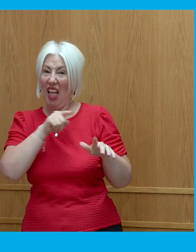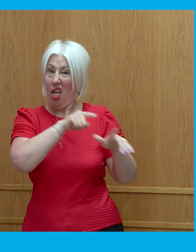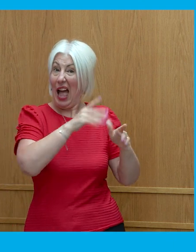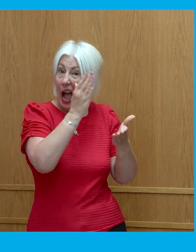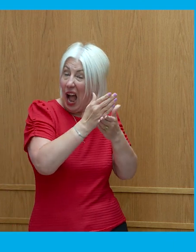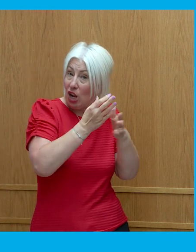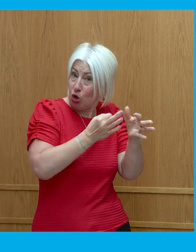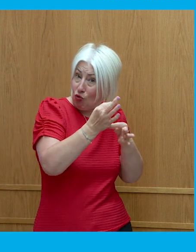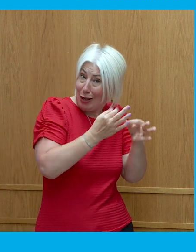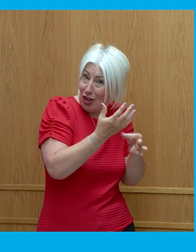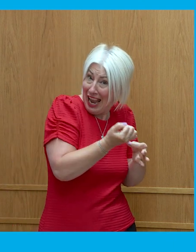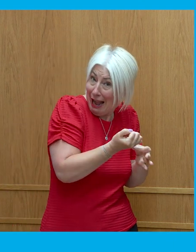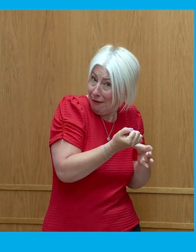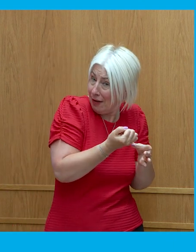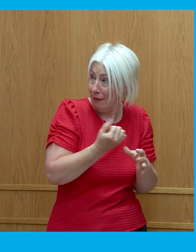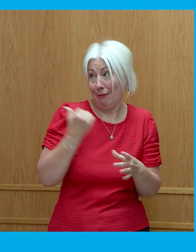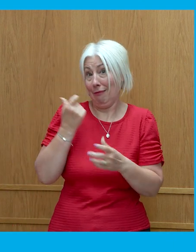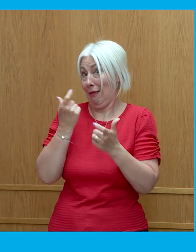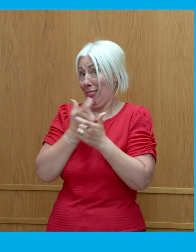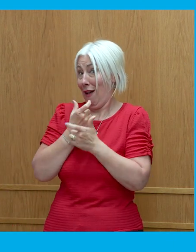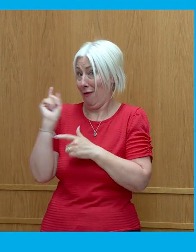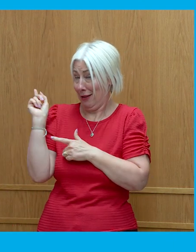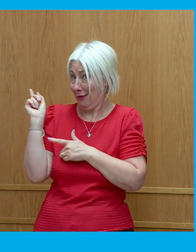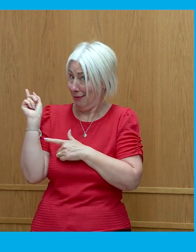there that he thinks.